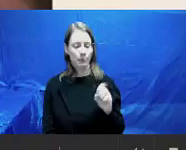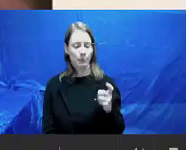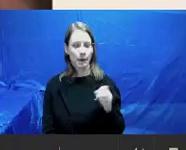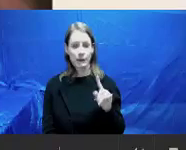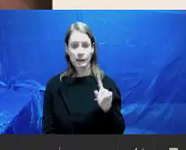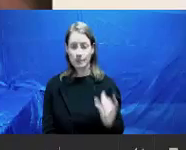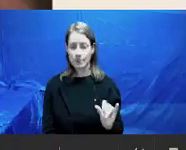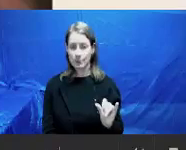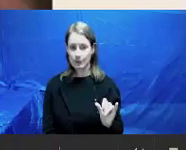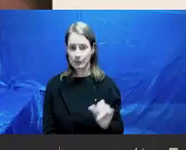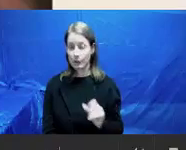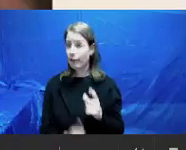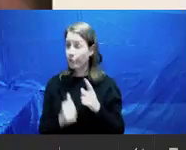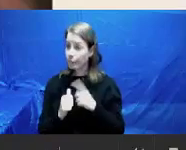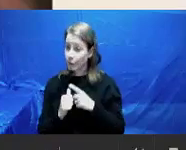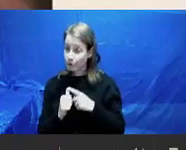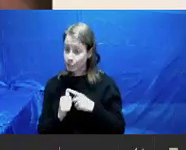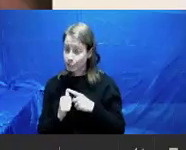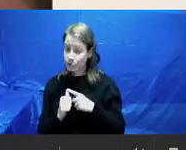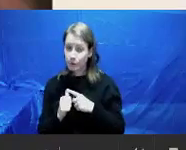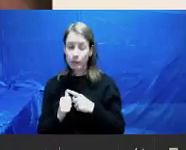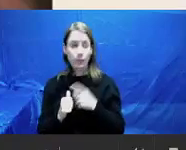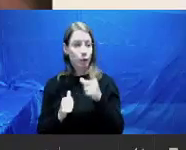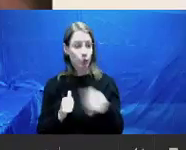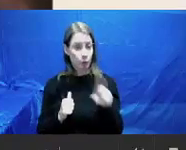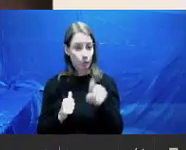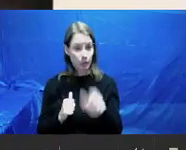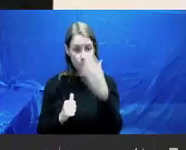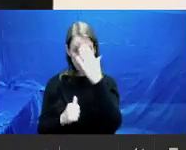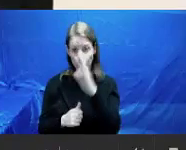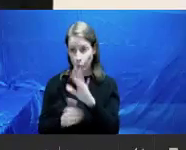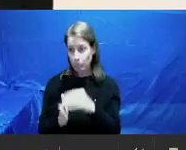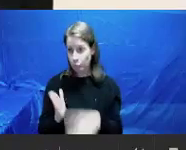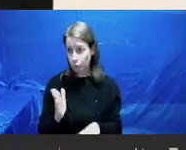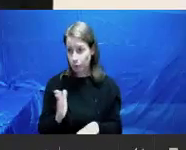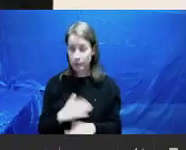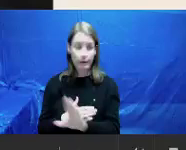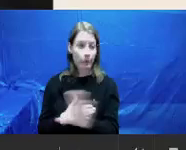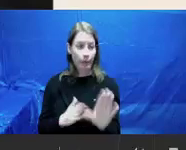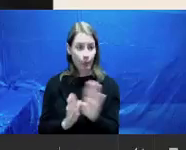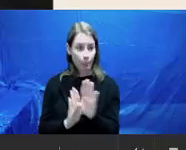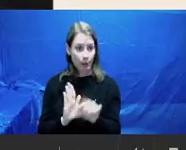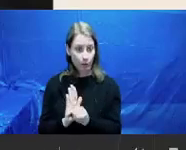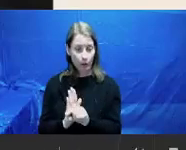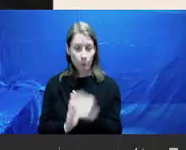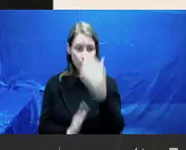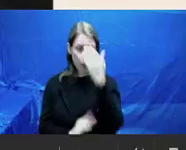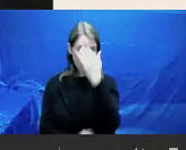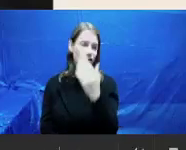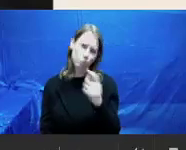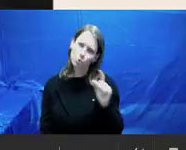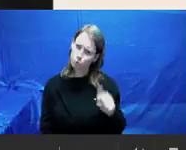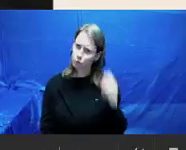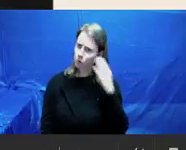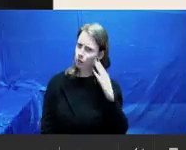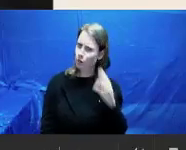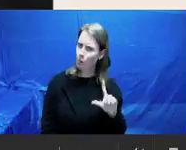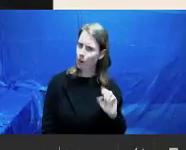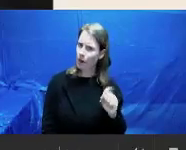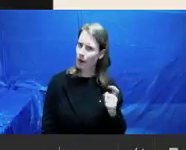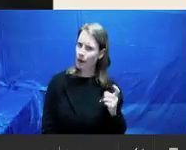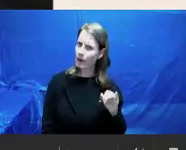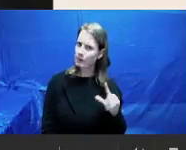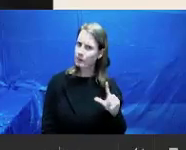I have to know my students. I have to know what their background knowledge is. I do have to know about their Lexile score or what their reading